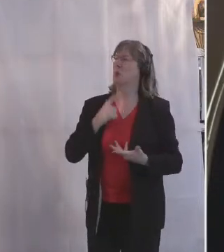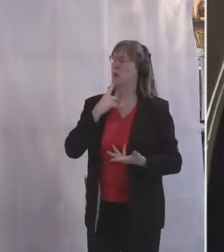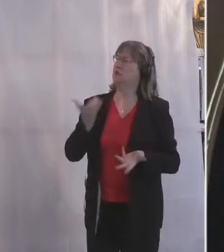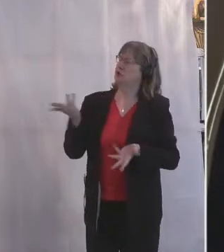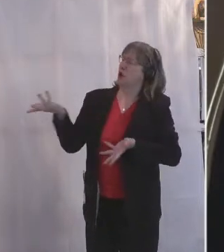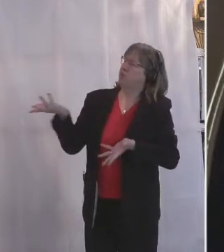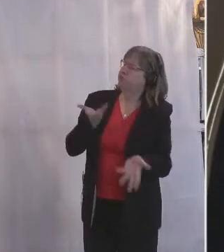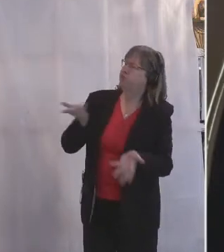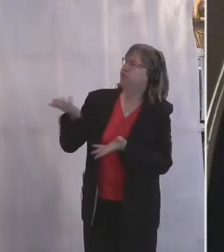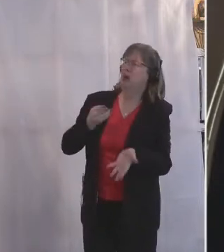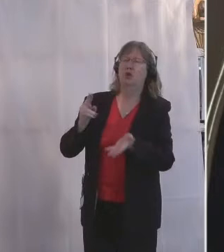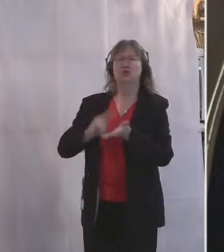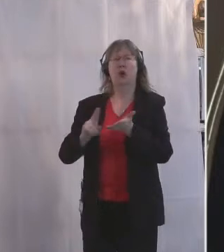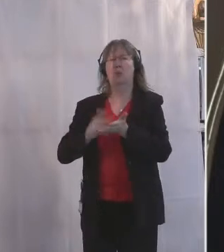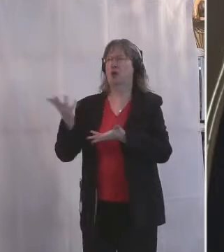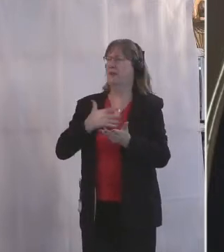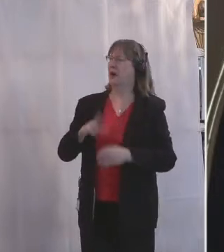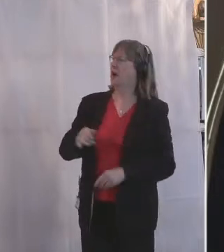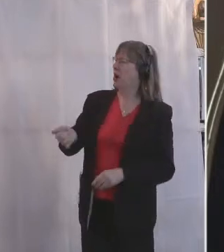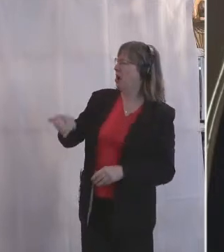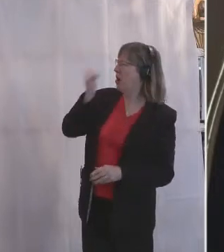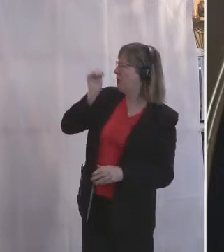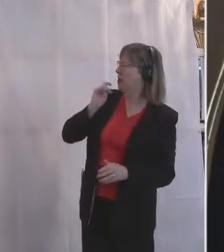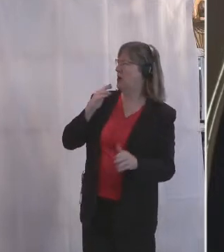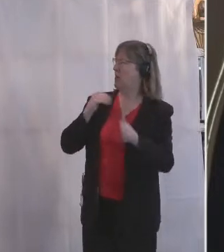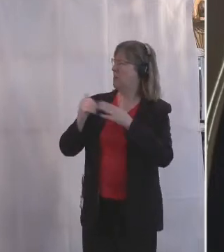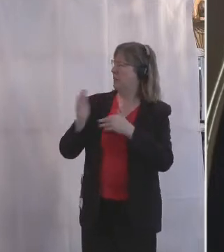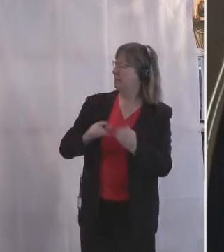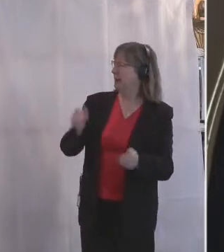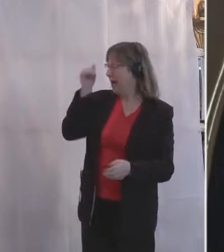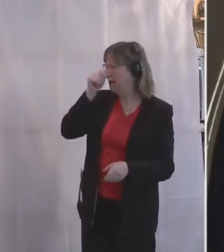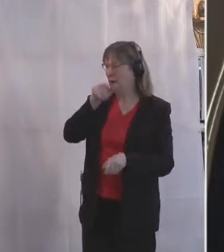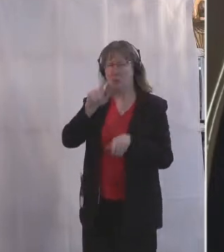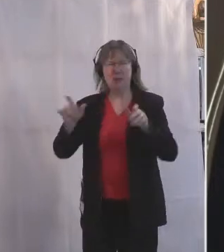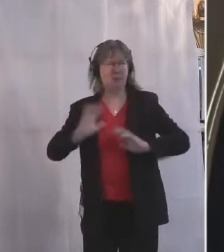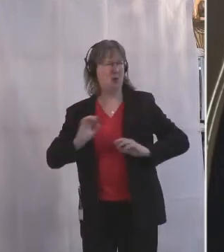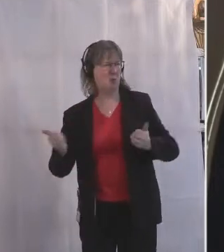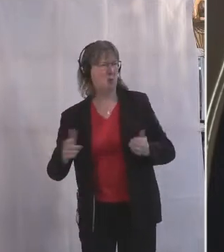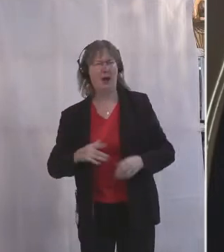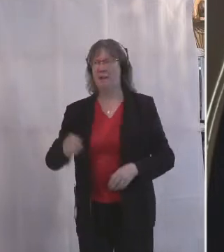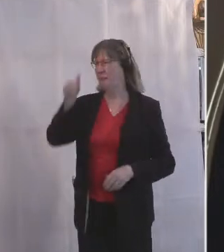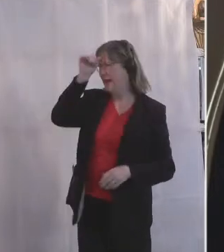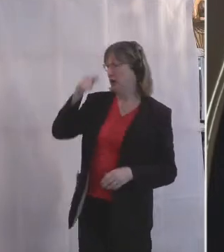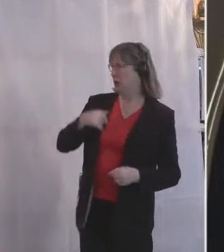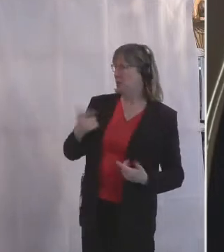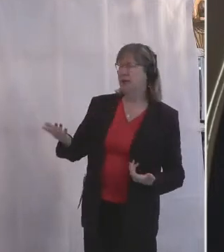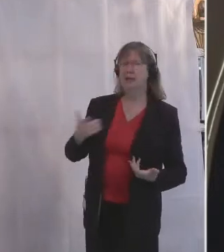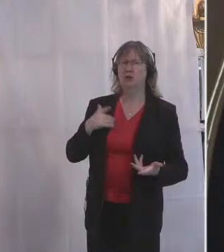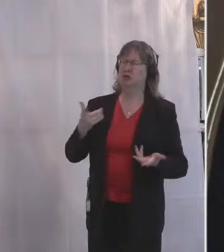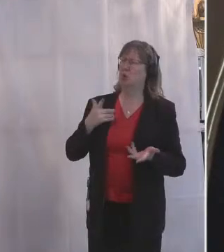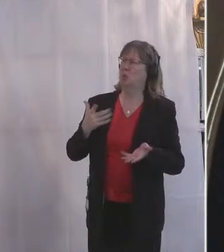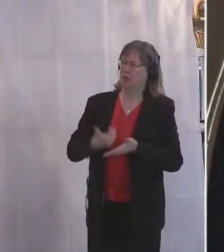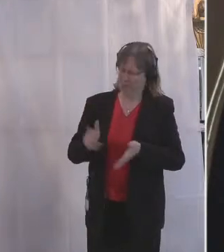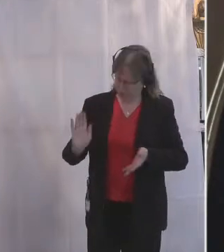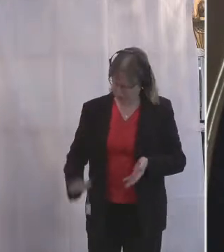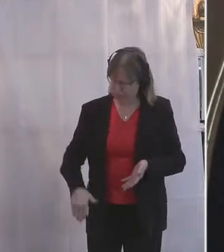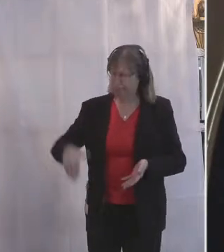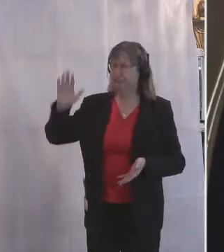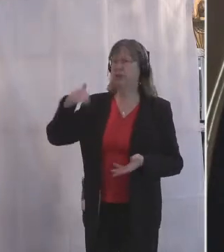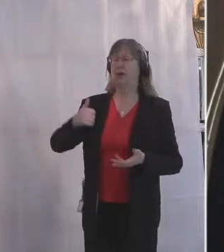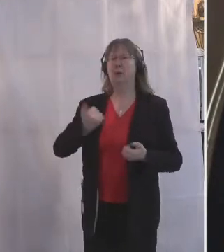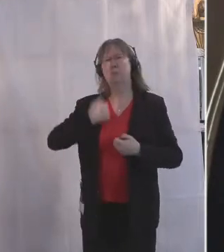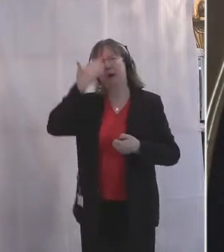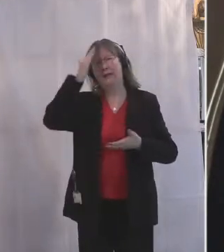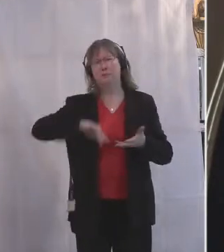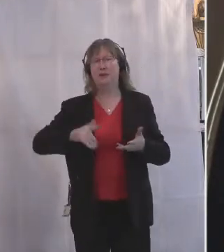like common nature that, of course I know building site, of course I know these people, I talk to them, they know who I am. So my